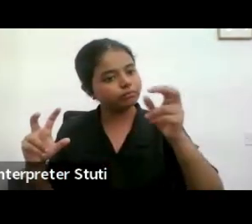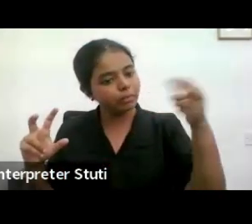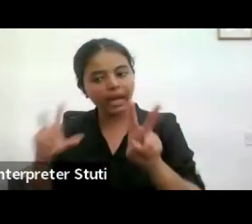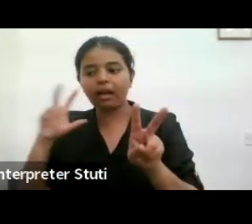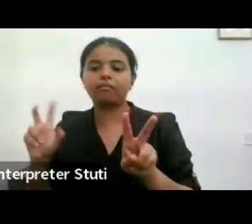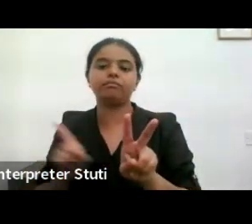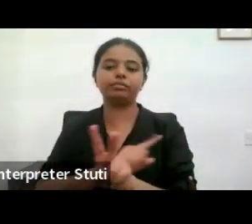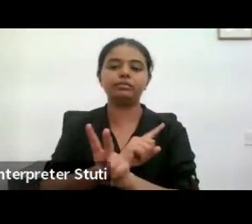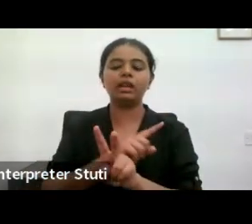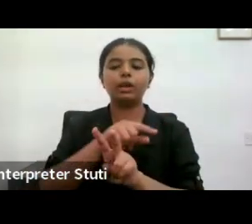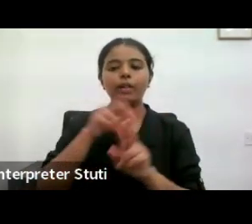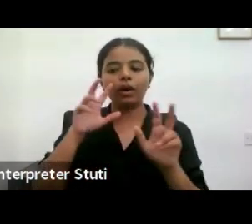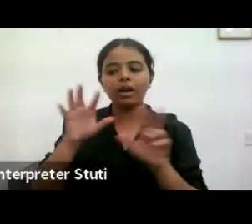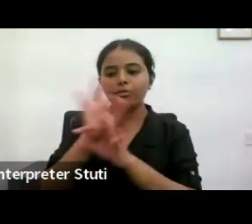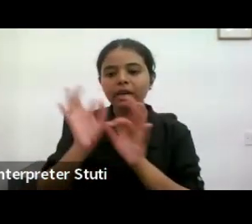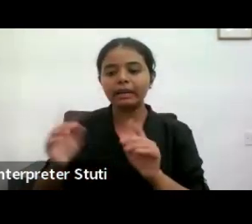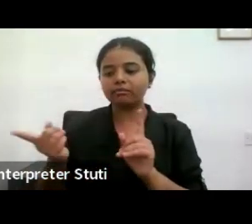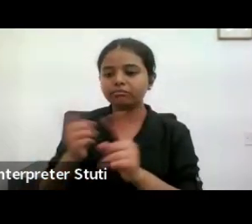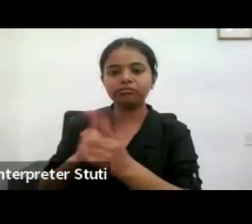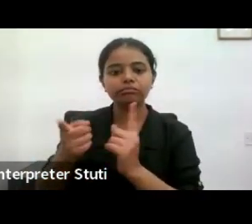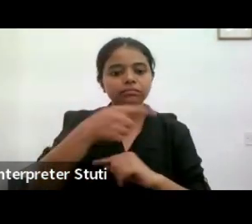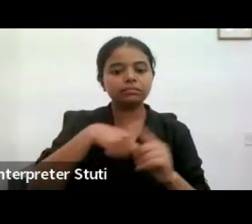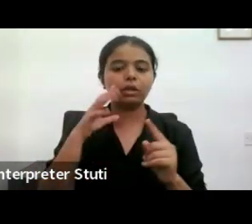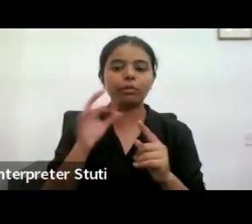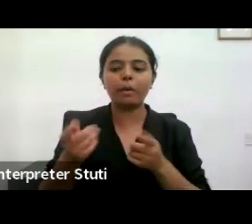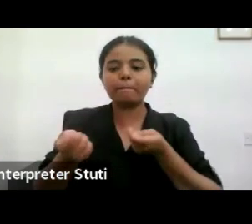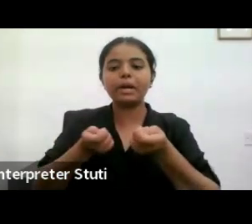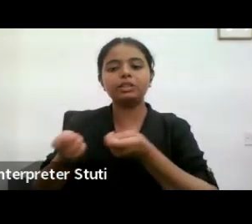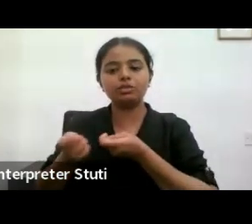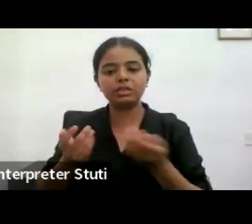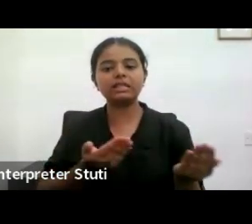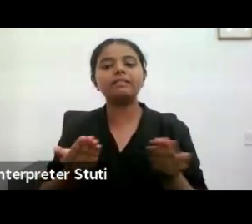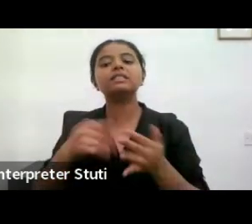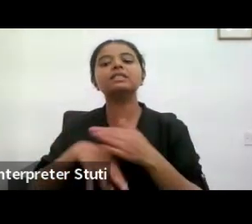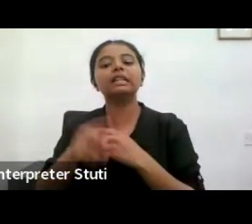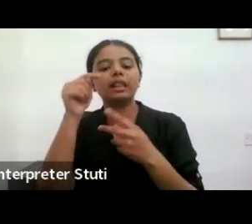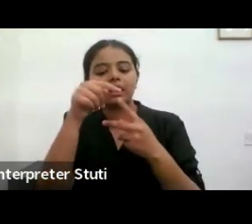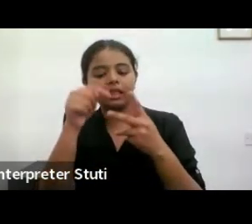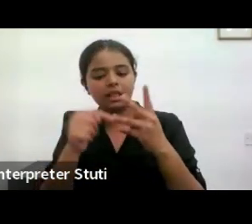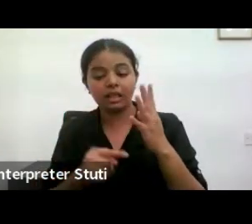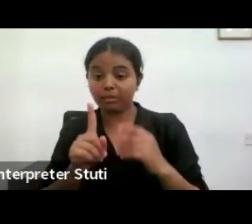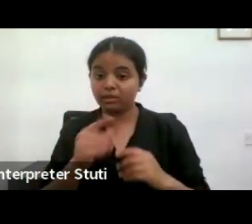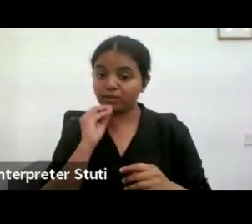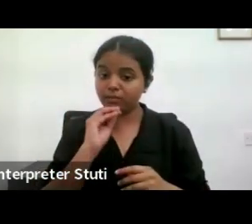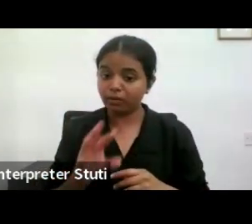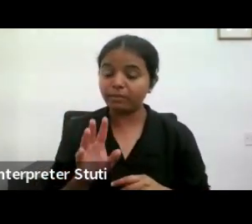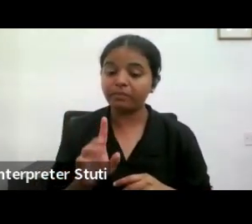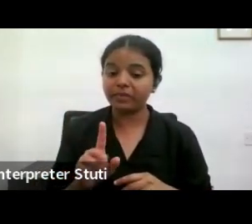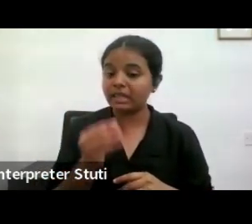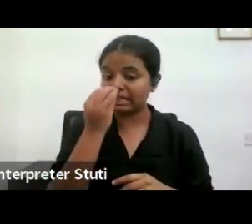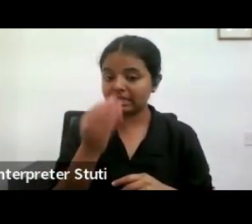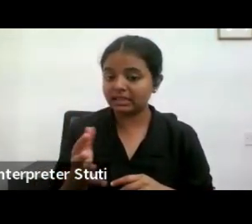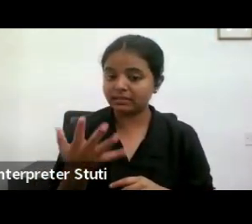was mentioning. So all really important kinds of services. It's not easy work. It